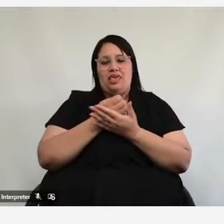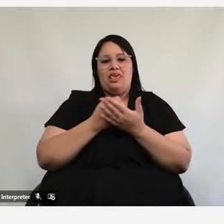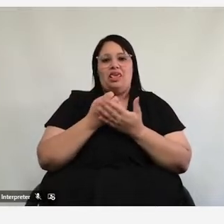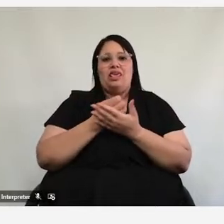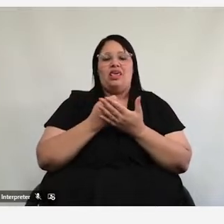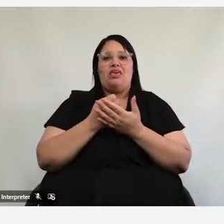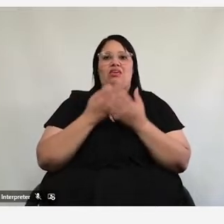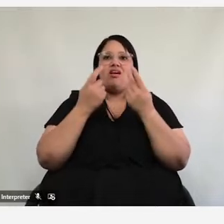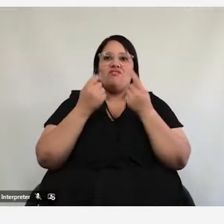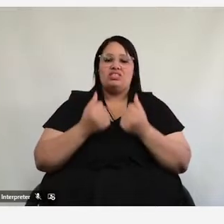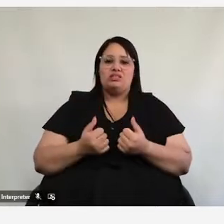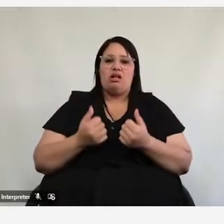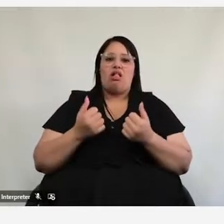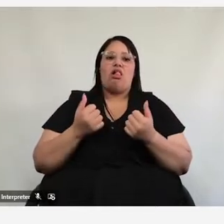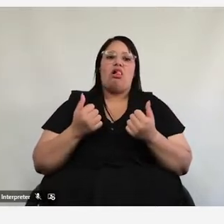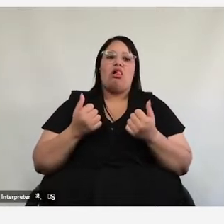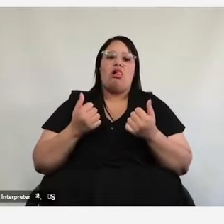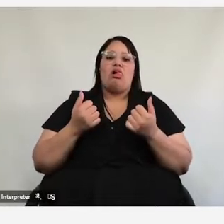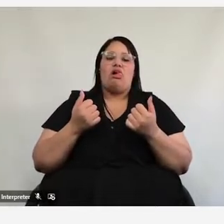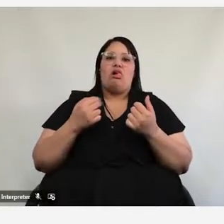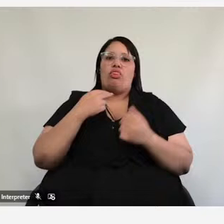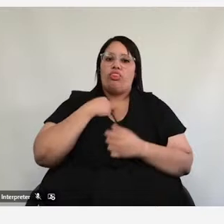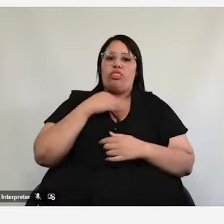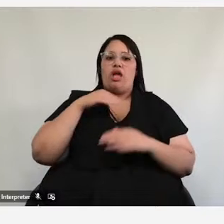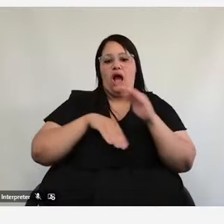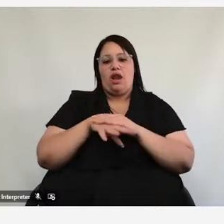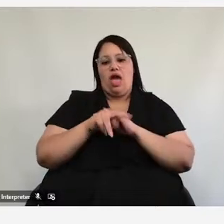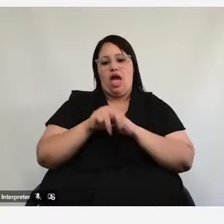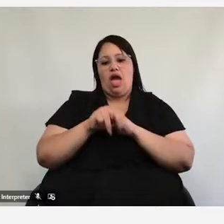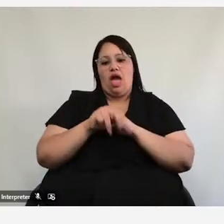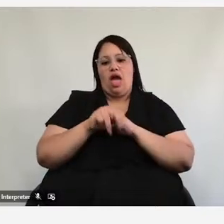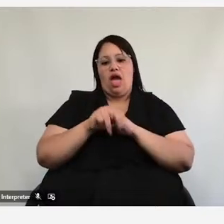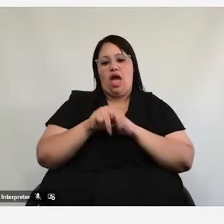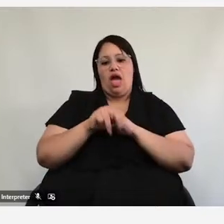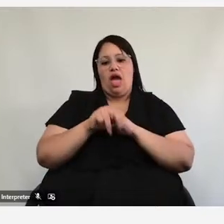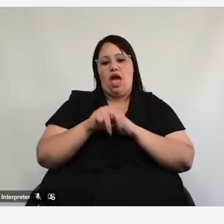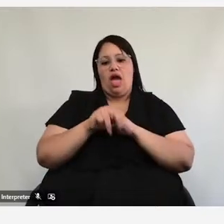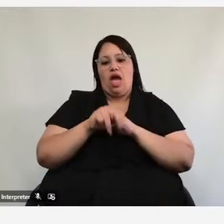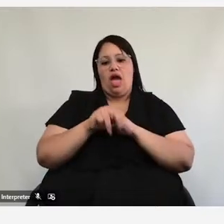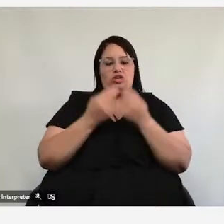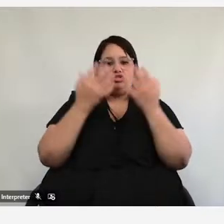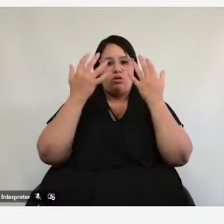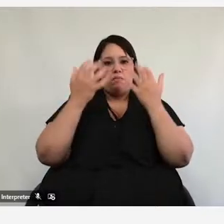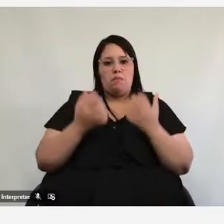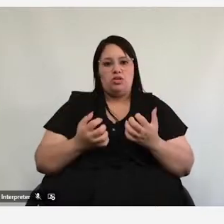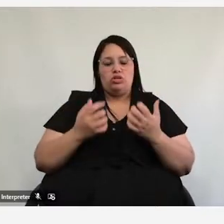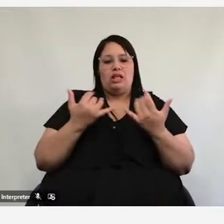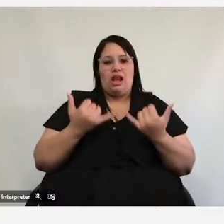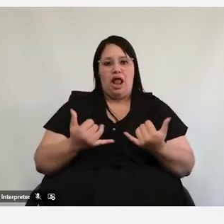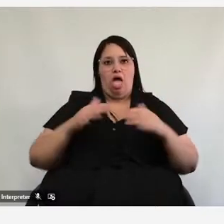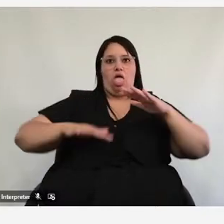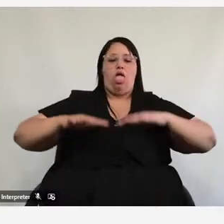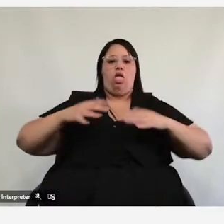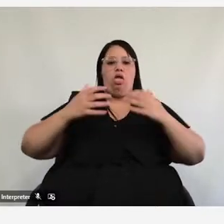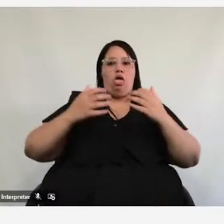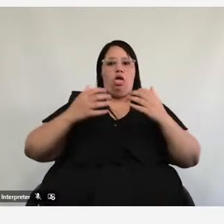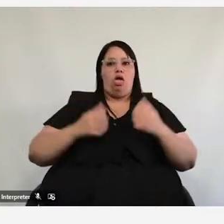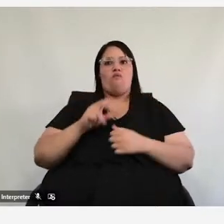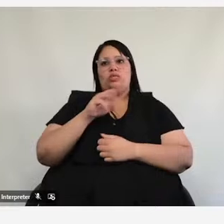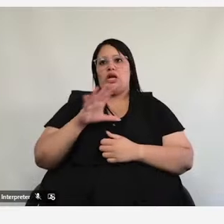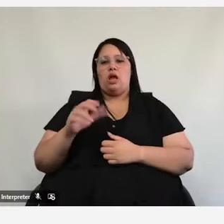fiscal vice-tightening under ANC mismanagement, and a national budget shrouded in uncertainty. The Western Cape refuses